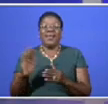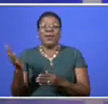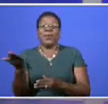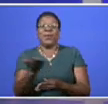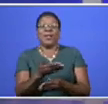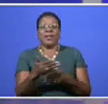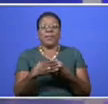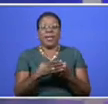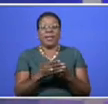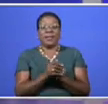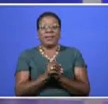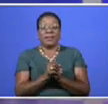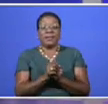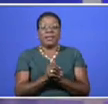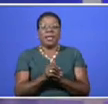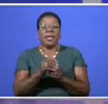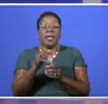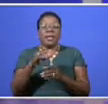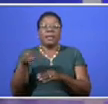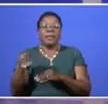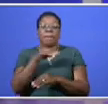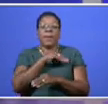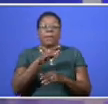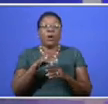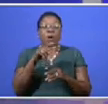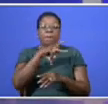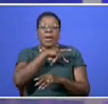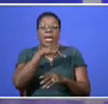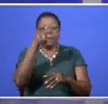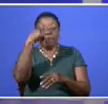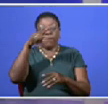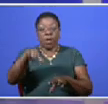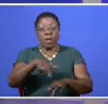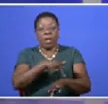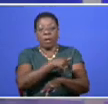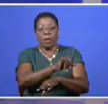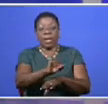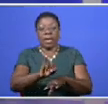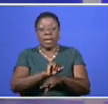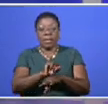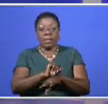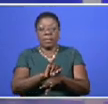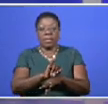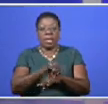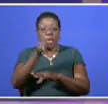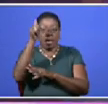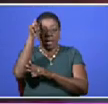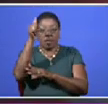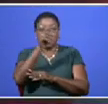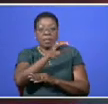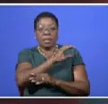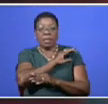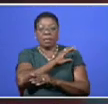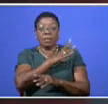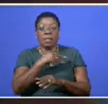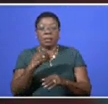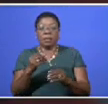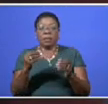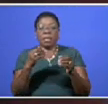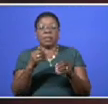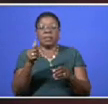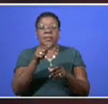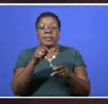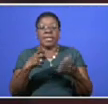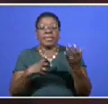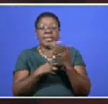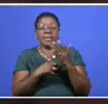Thanks so much for staying with us. The Member of Parliament for Long Island, Adrian Gibson, met with the Director of Aviation, Algernon Cargo, architects and engineers